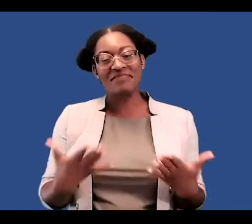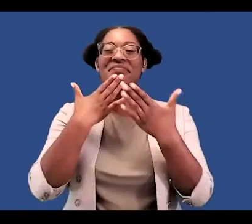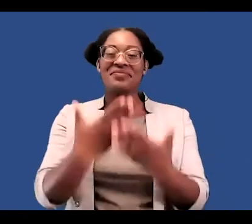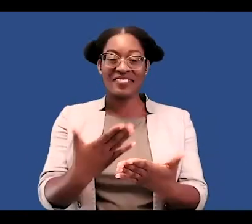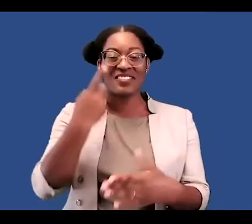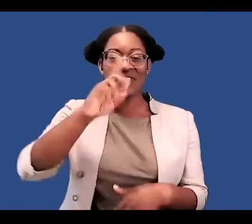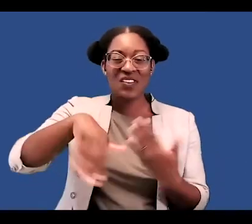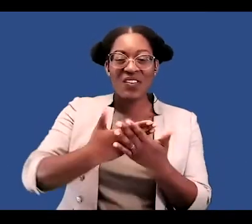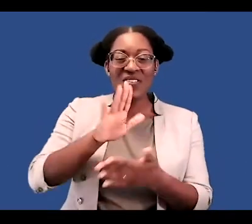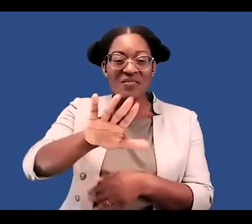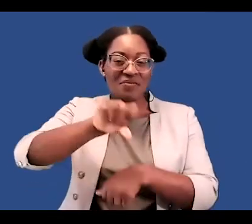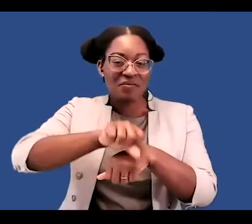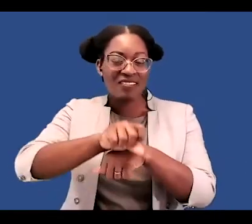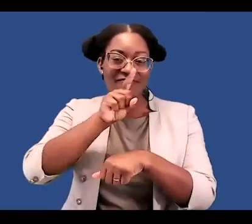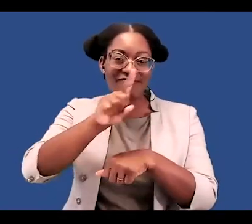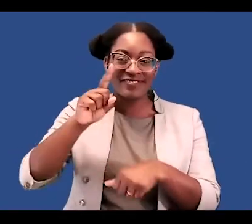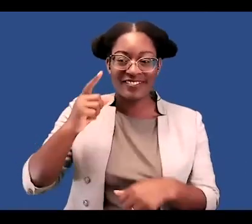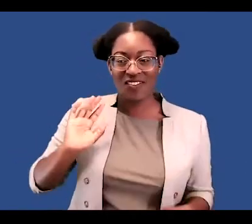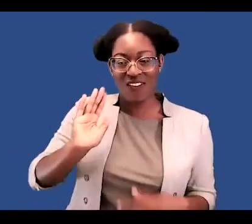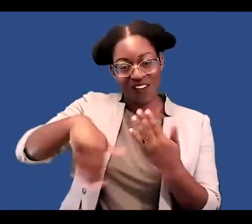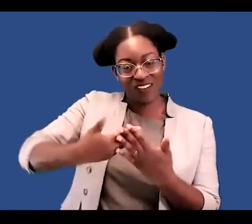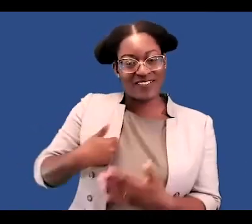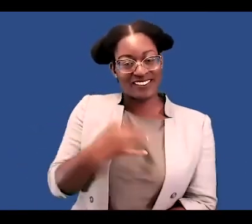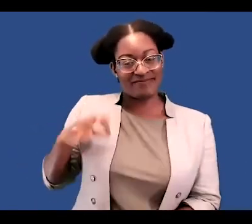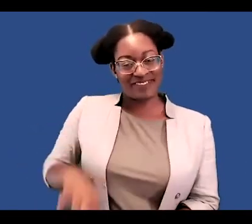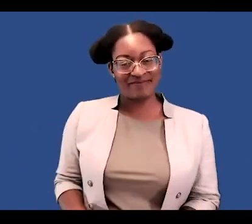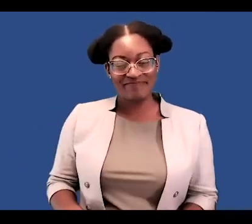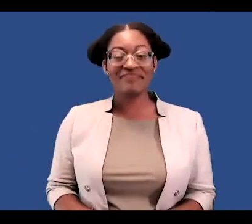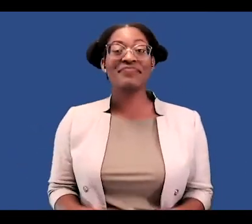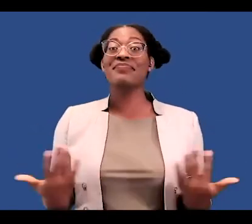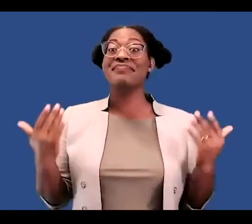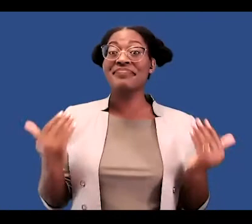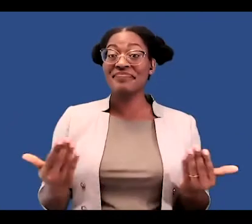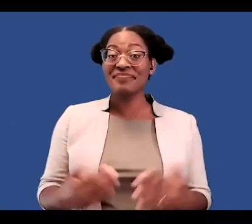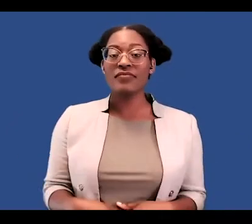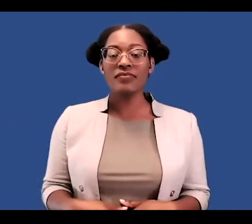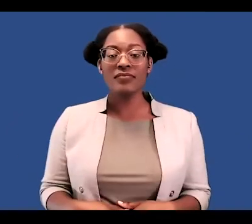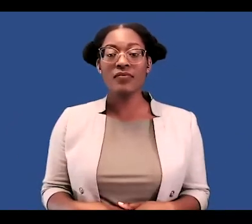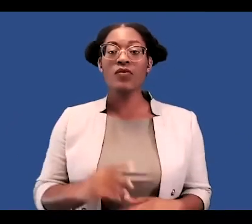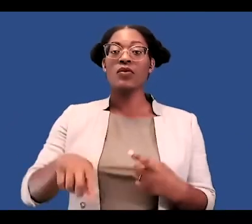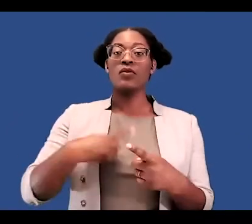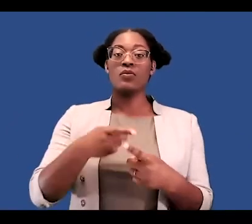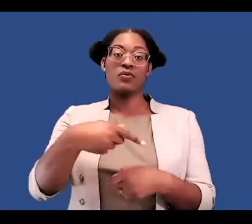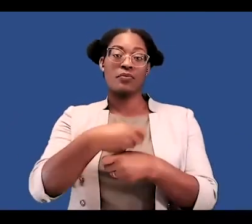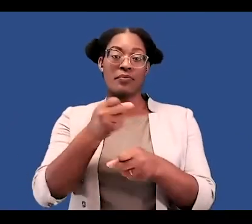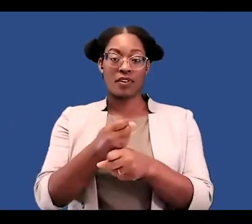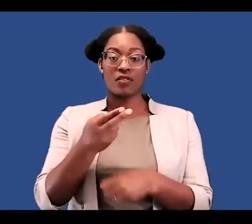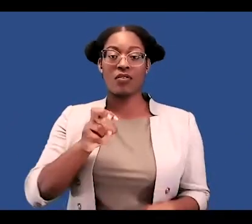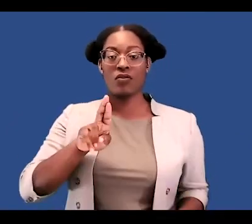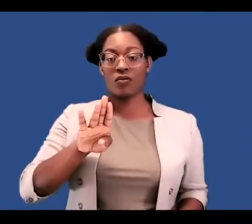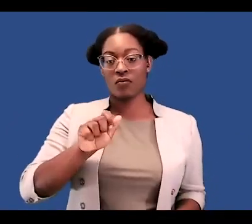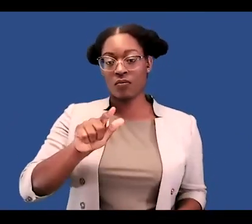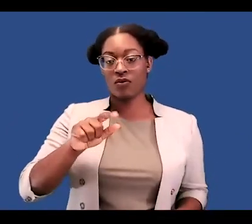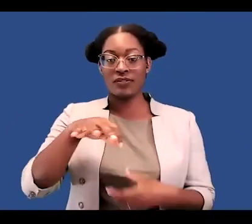us. So let's get started. So as I said, when crafting an herbal tea blend,